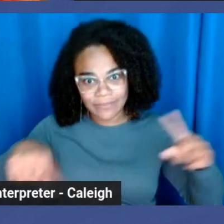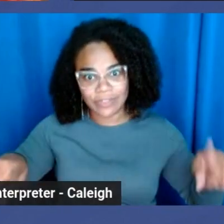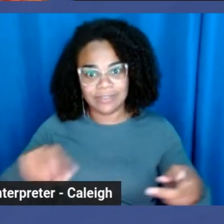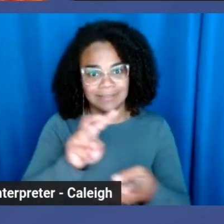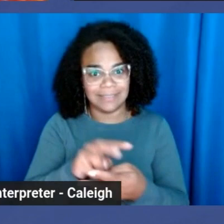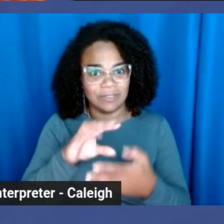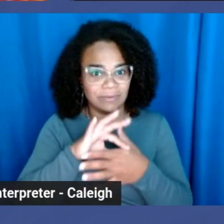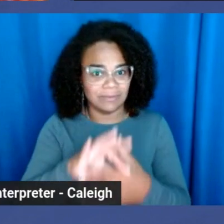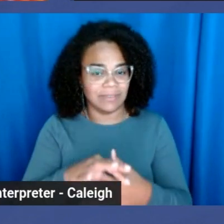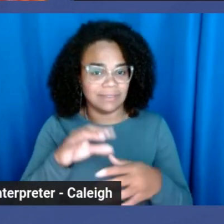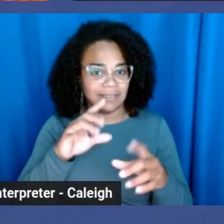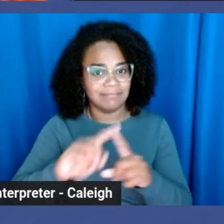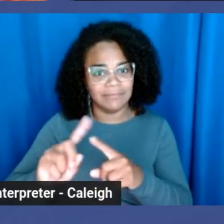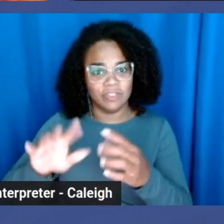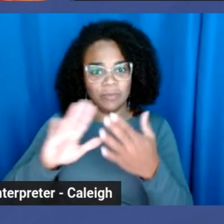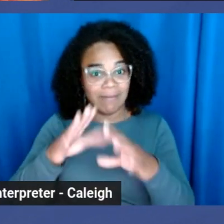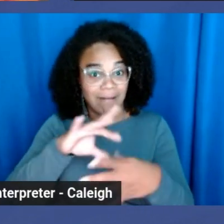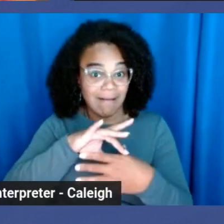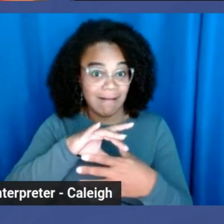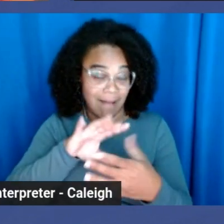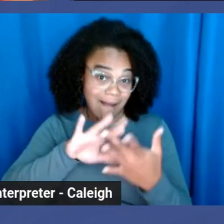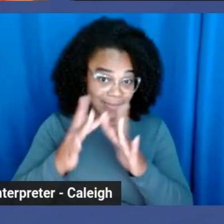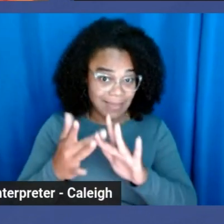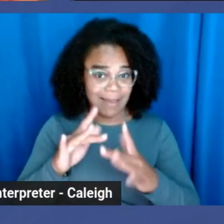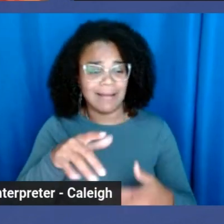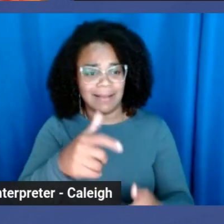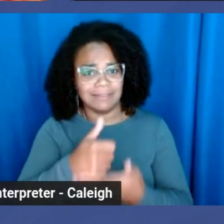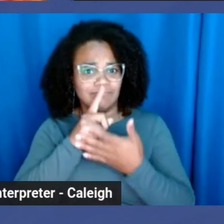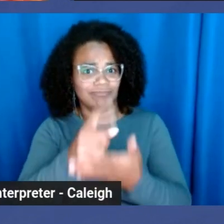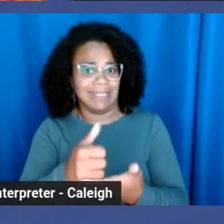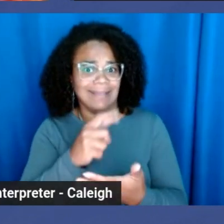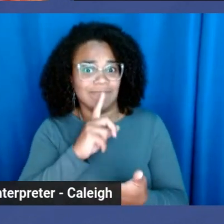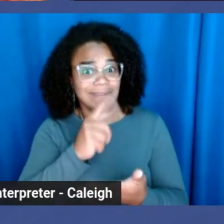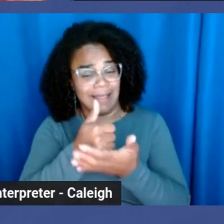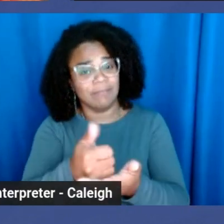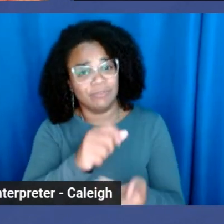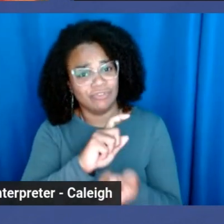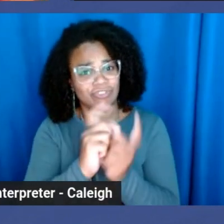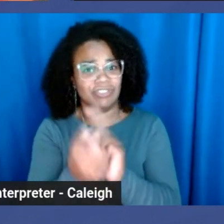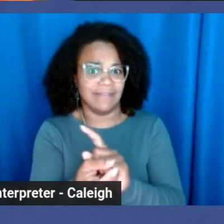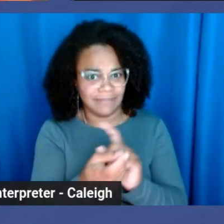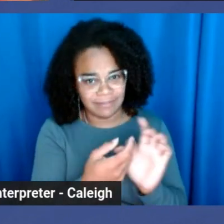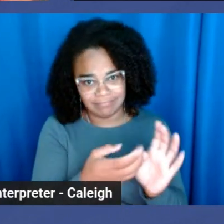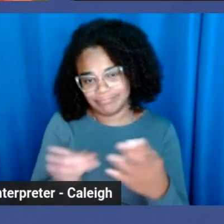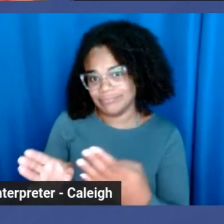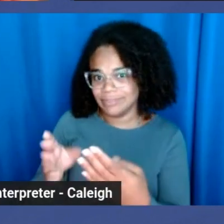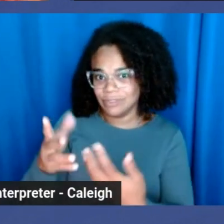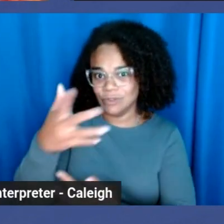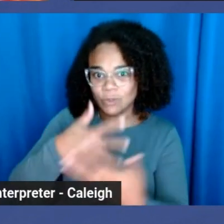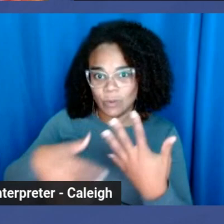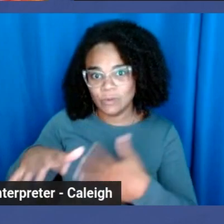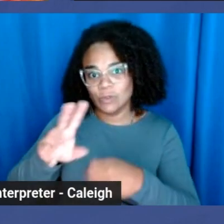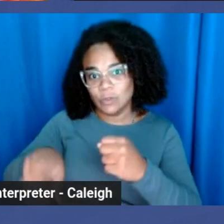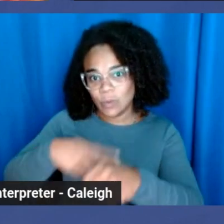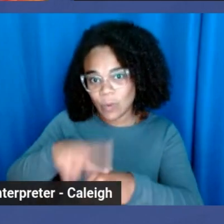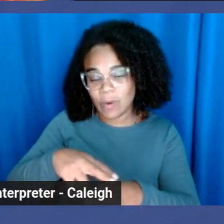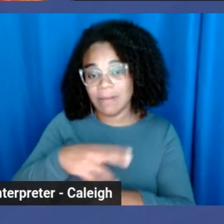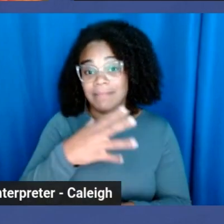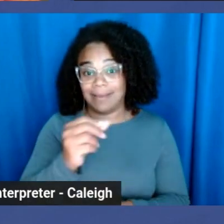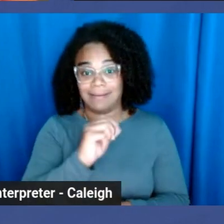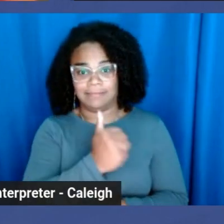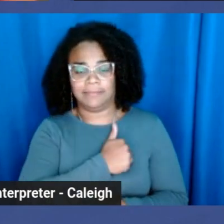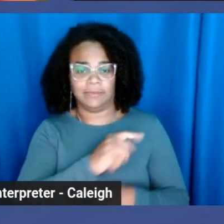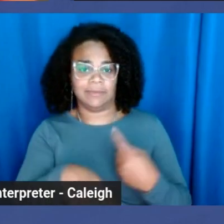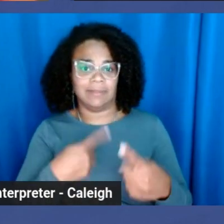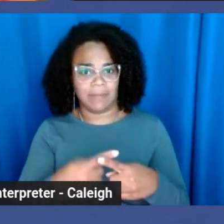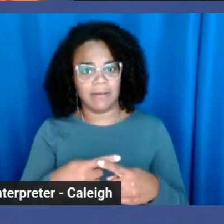communities online has helped to shift social norms and attitudes around sexuality in many